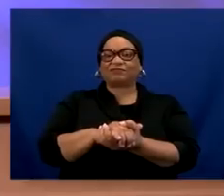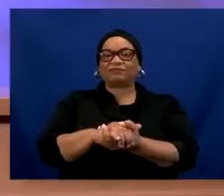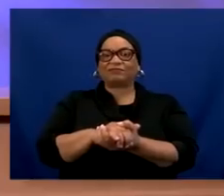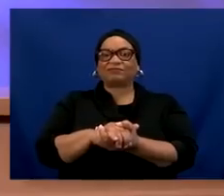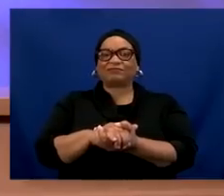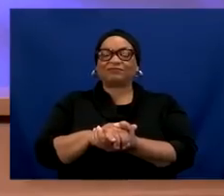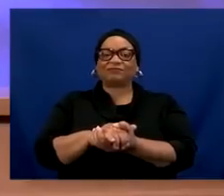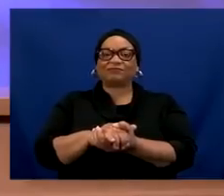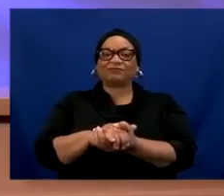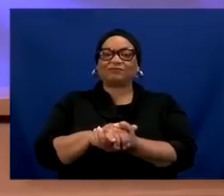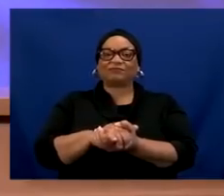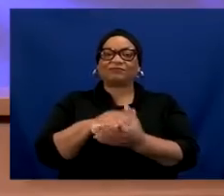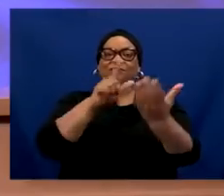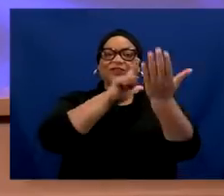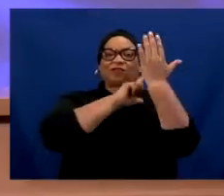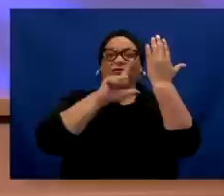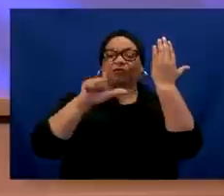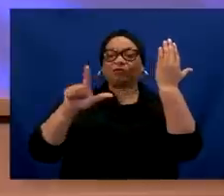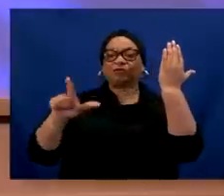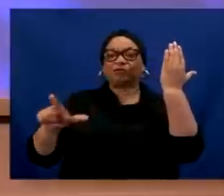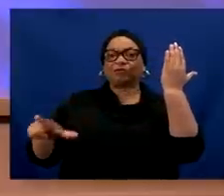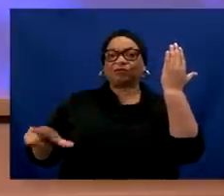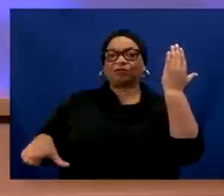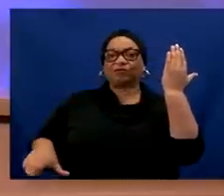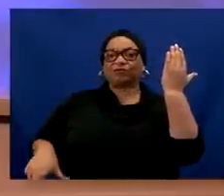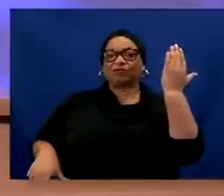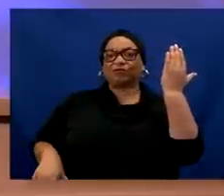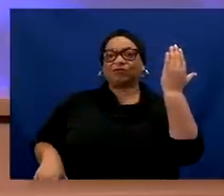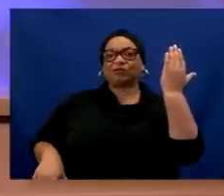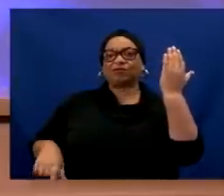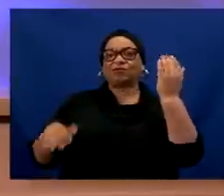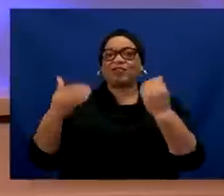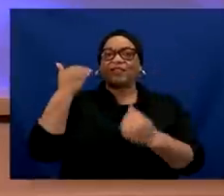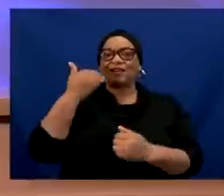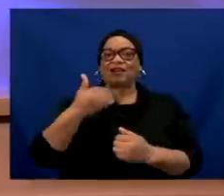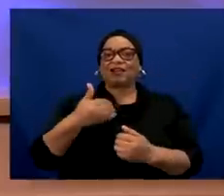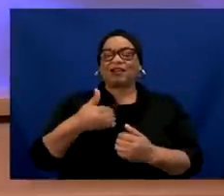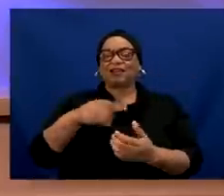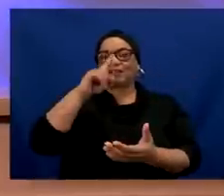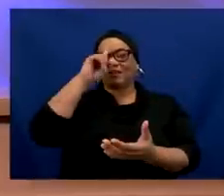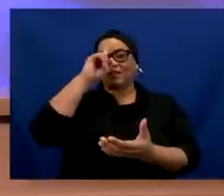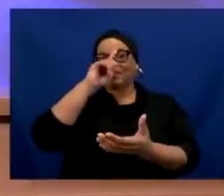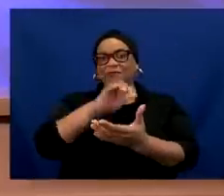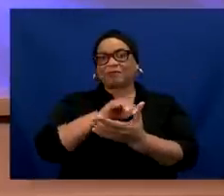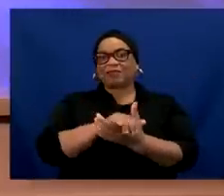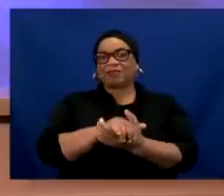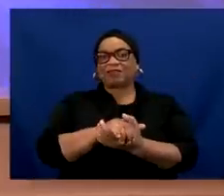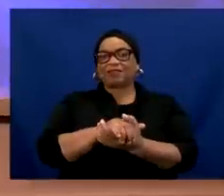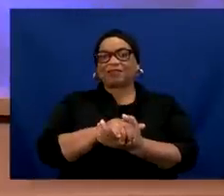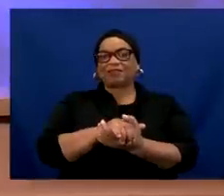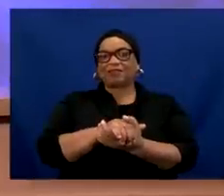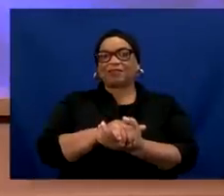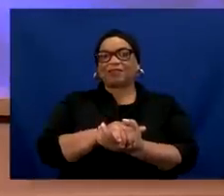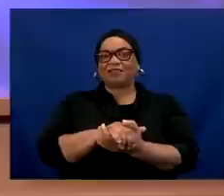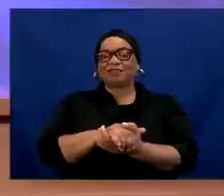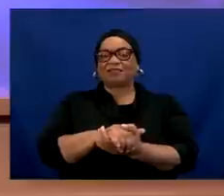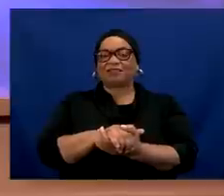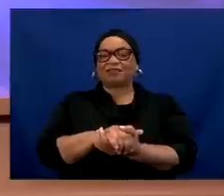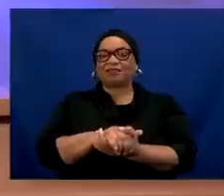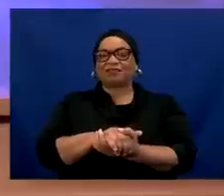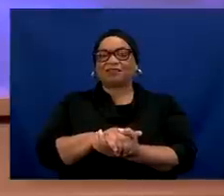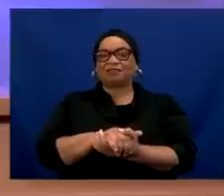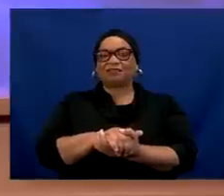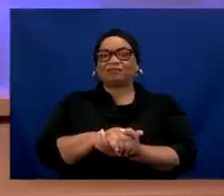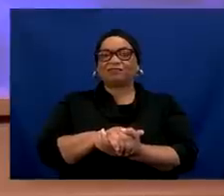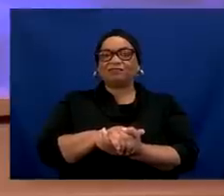Lord, I believe. Come on, my friends, I see you coming. Come on, usher, greet them, make them to come this way.